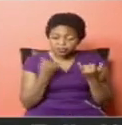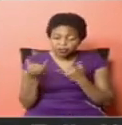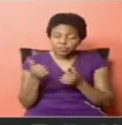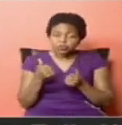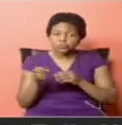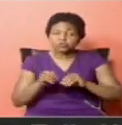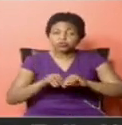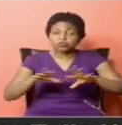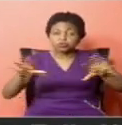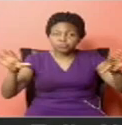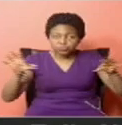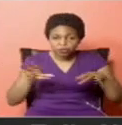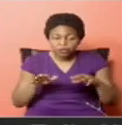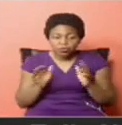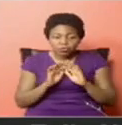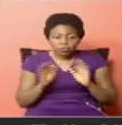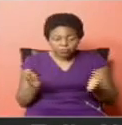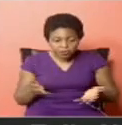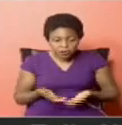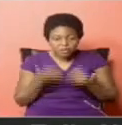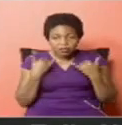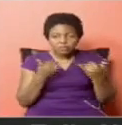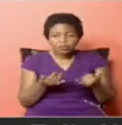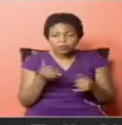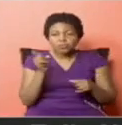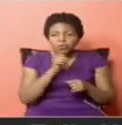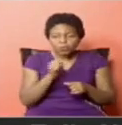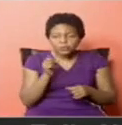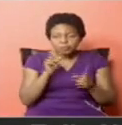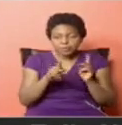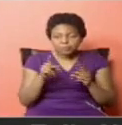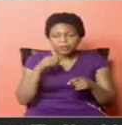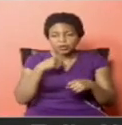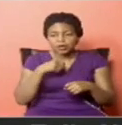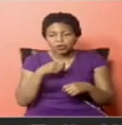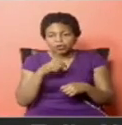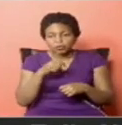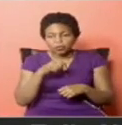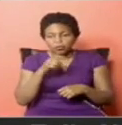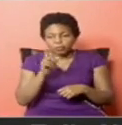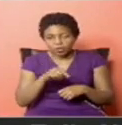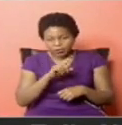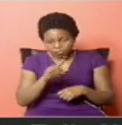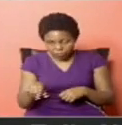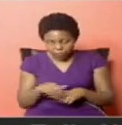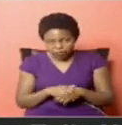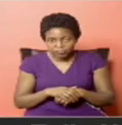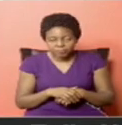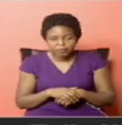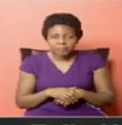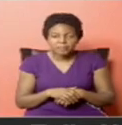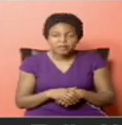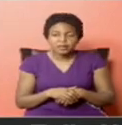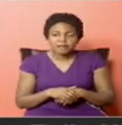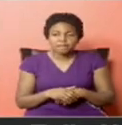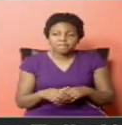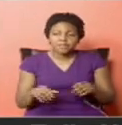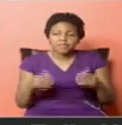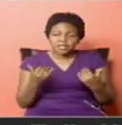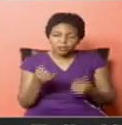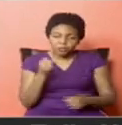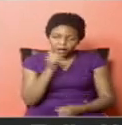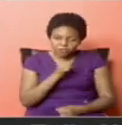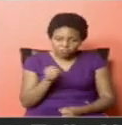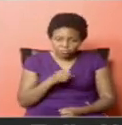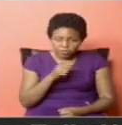out by the COVID people did not actually correct that misconception. So a lot of older